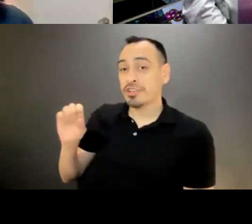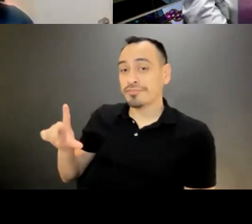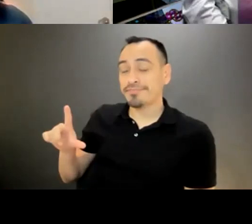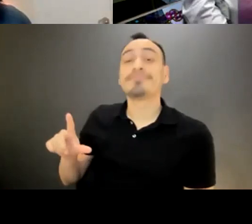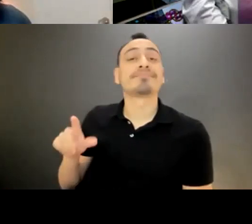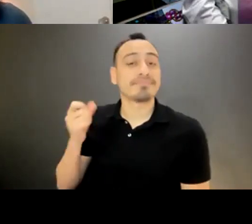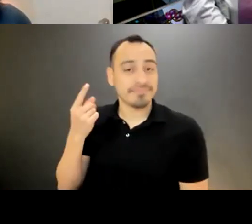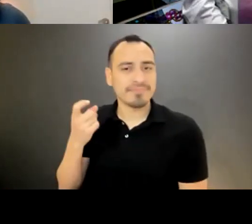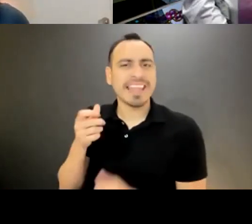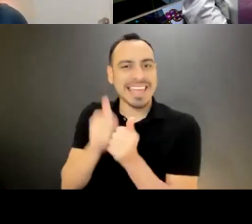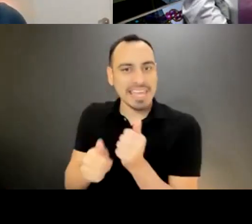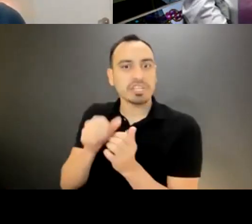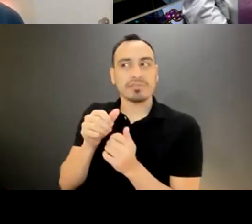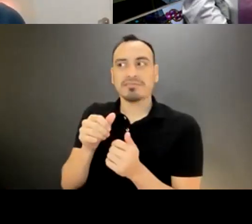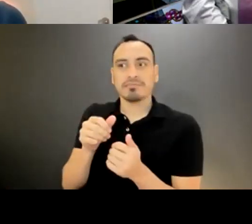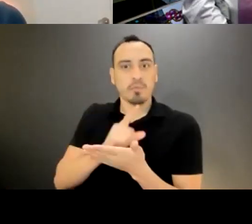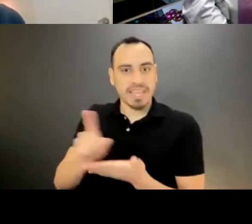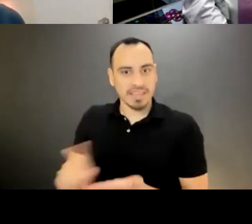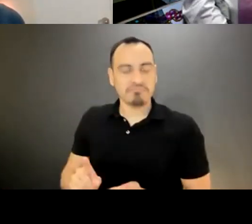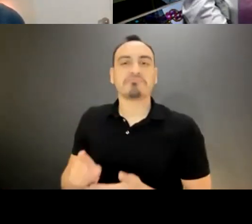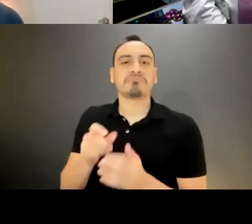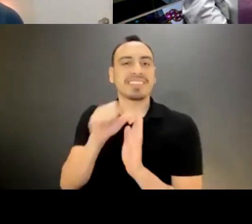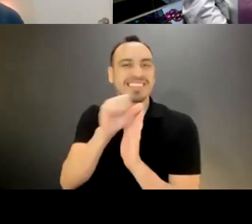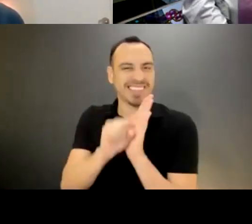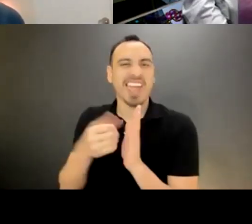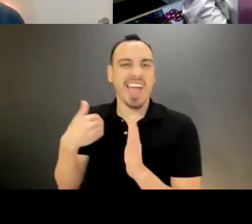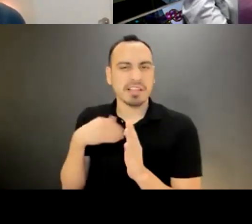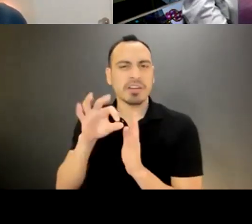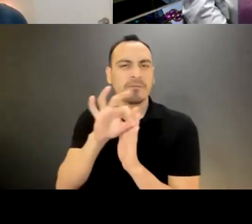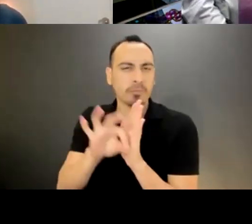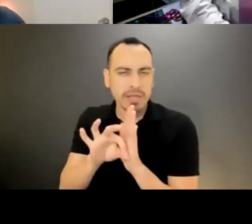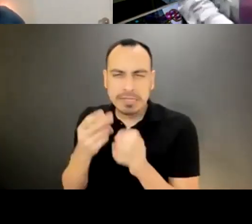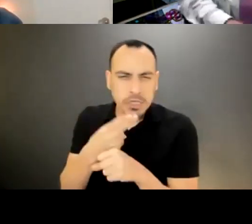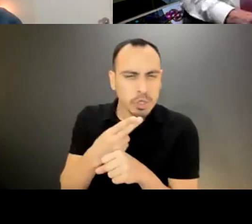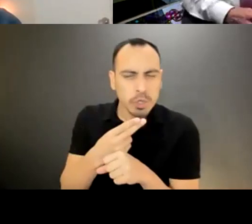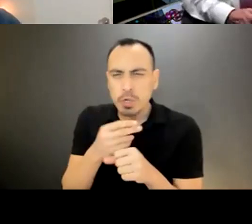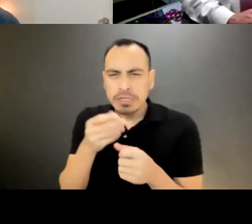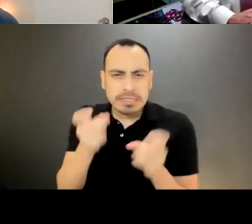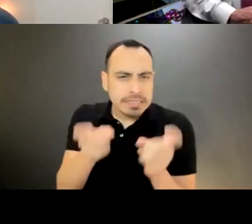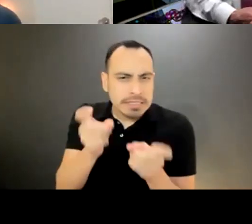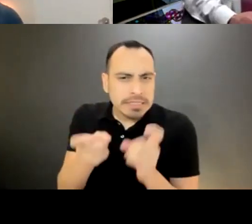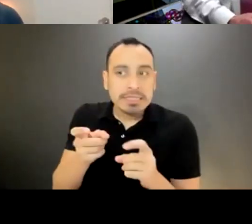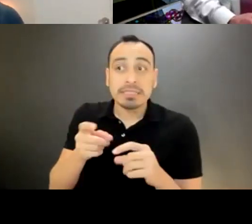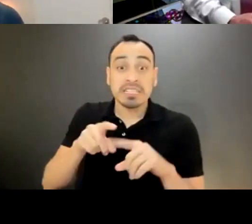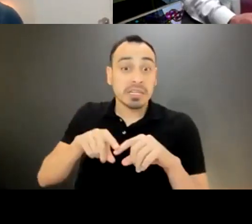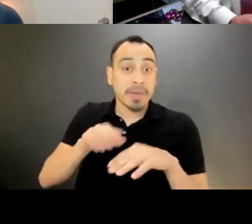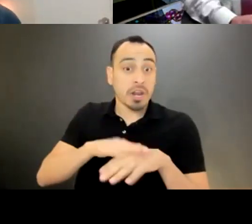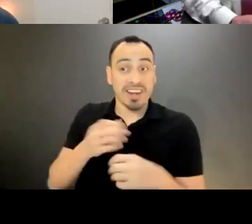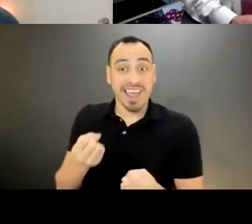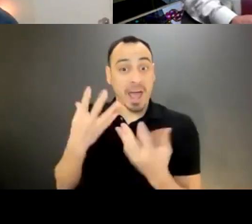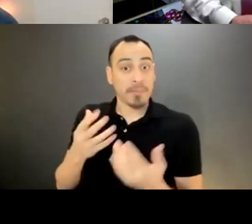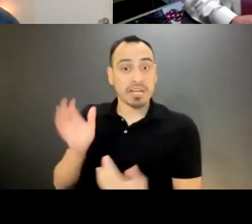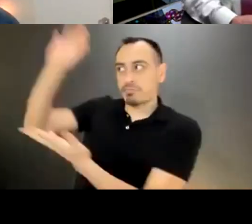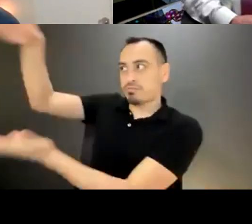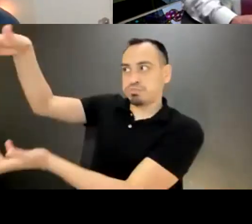has a formula that they use, and there's various factors each week. So the allocation changes. So some